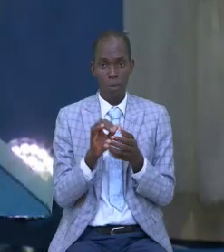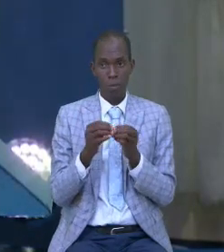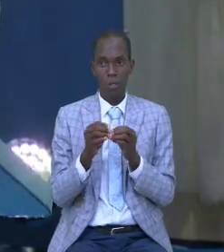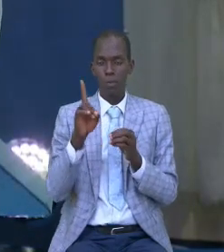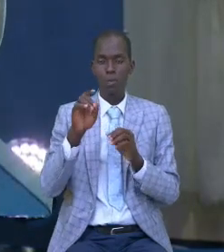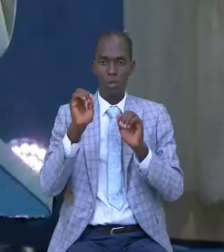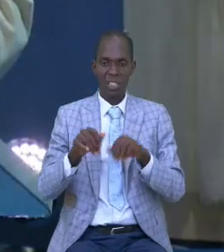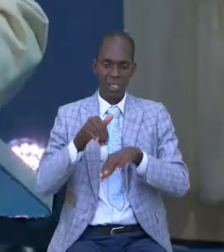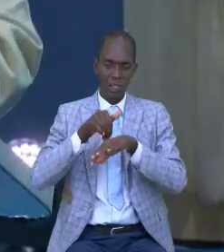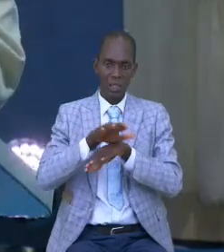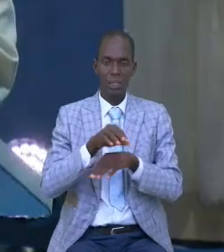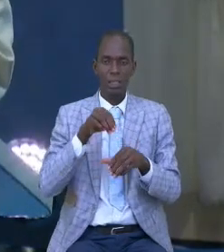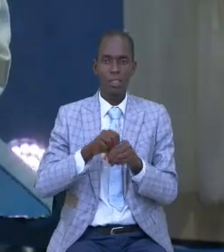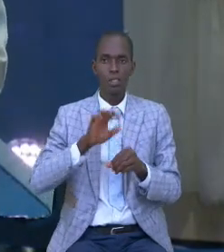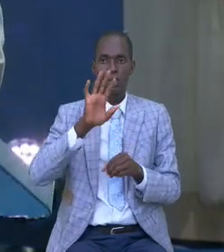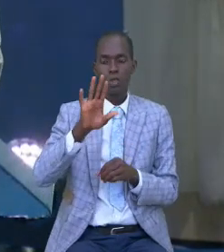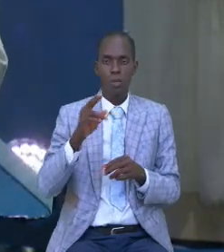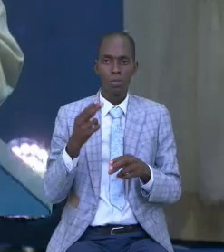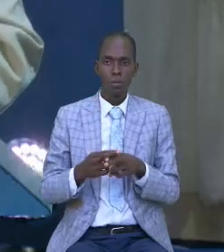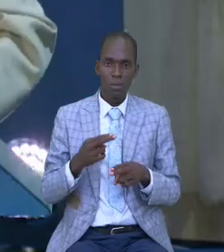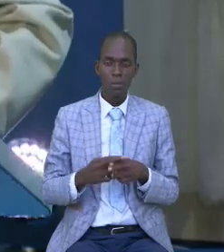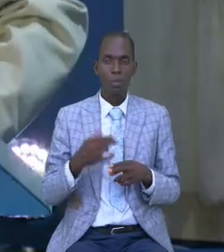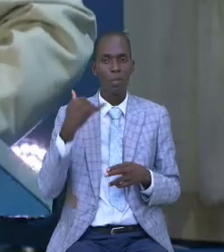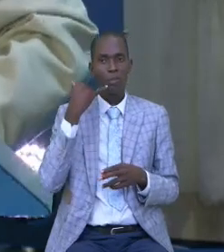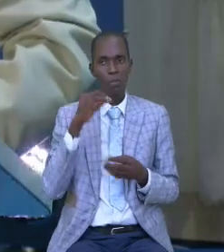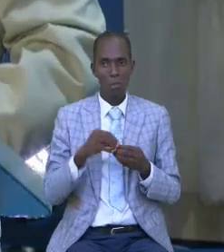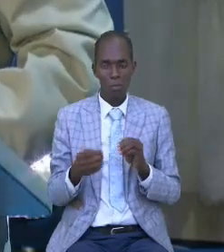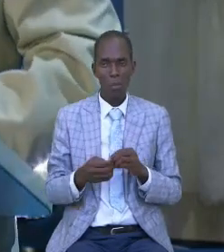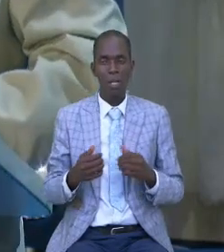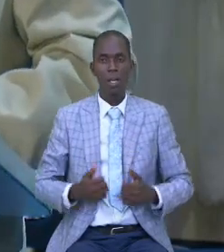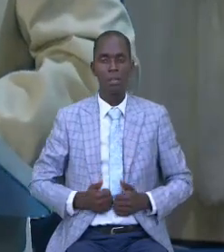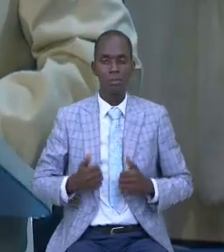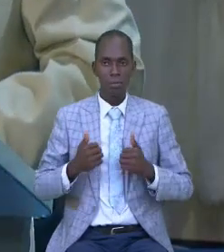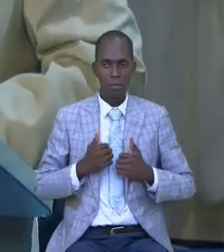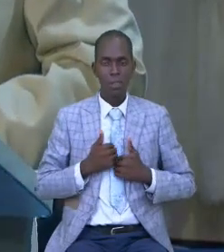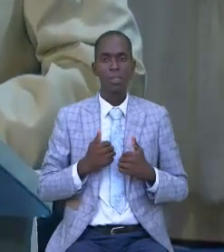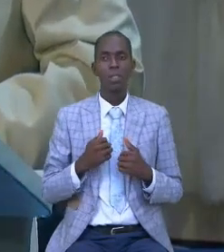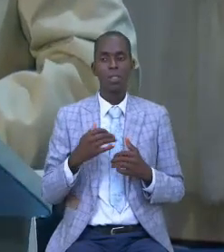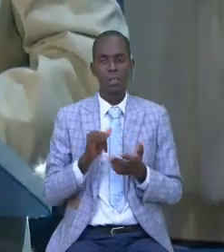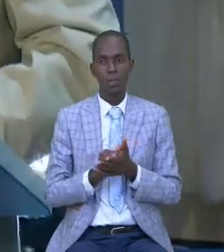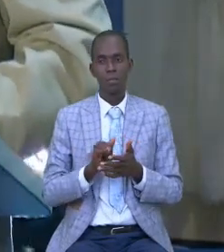and be happy you are part of the people of the kingdom.